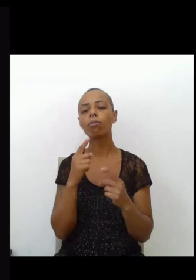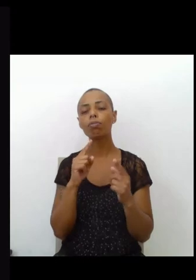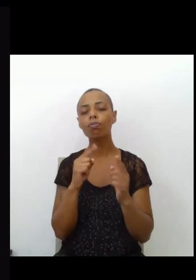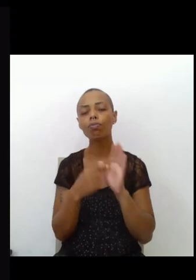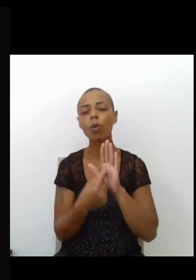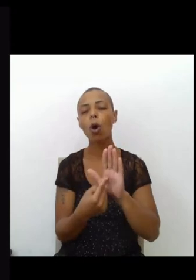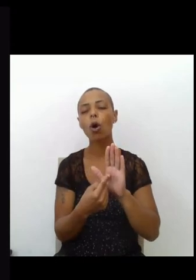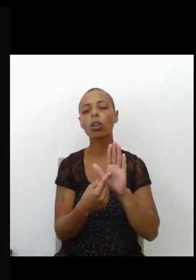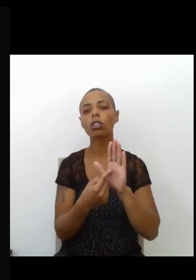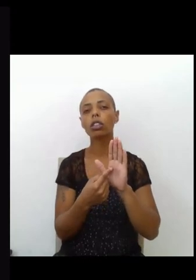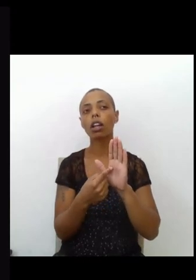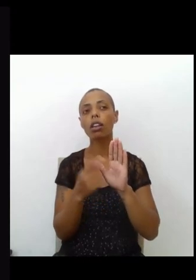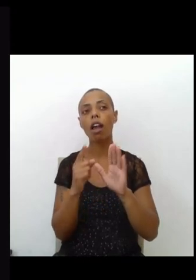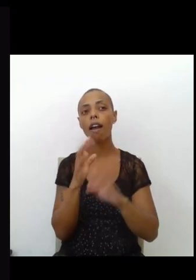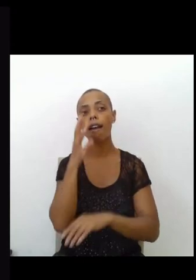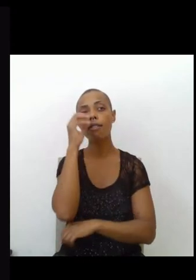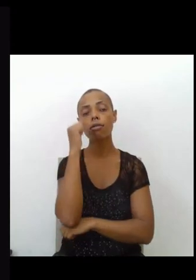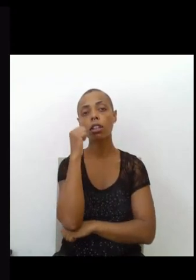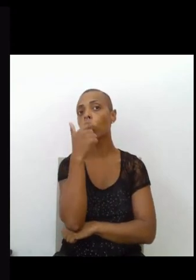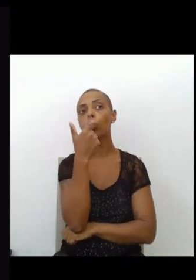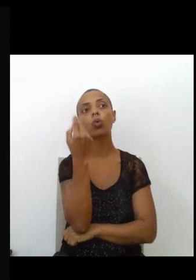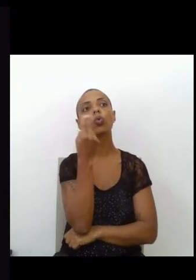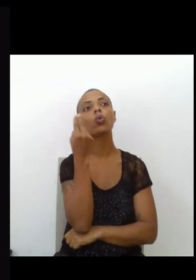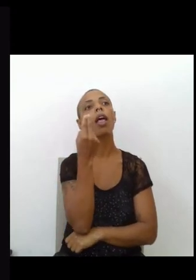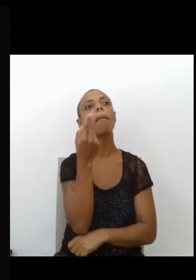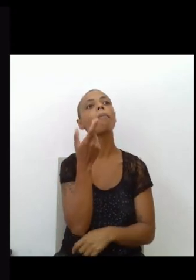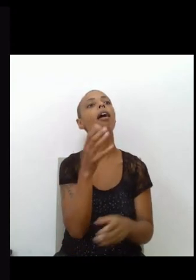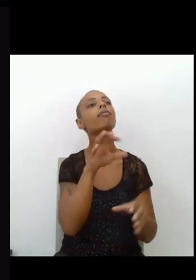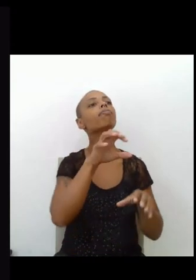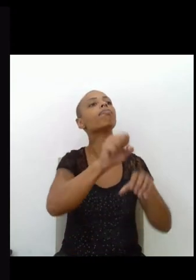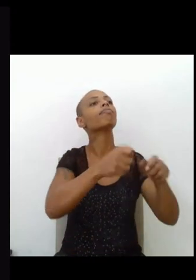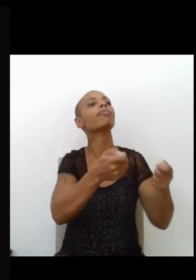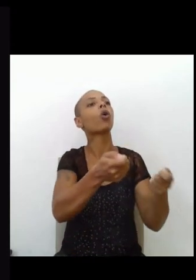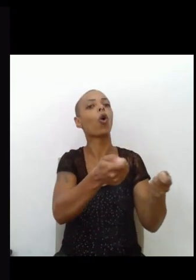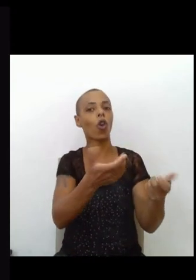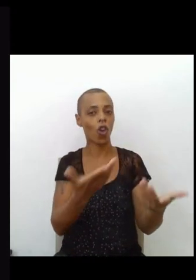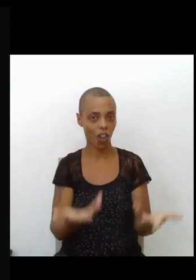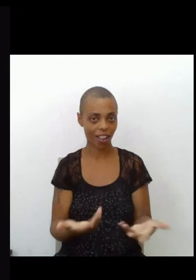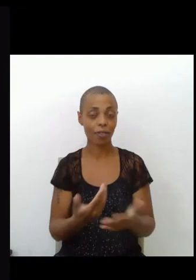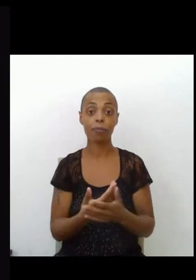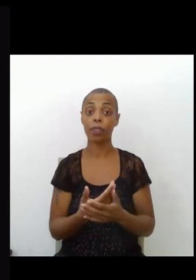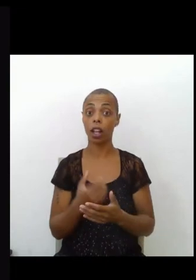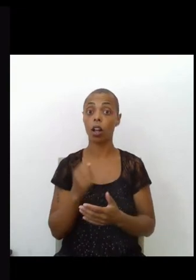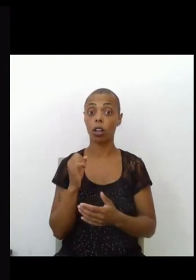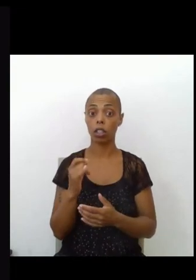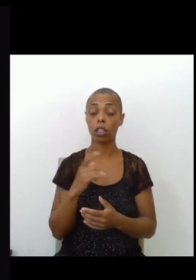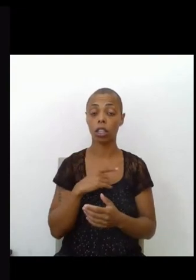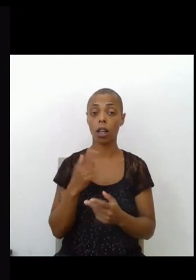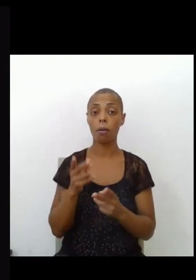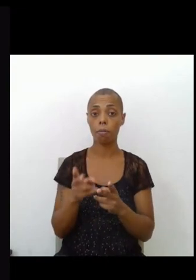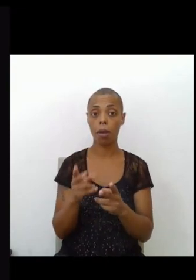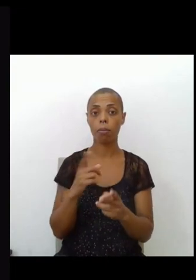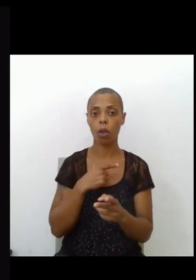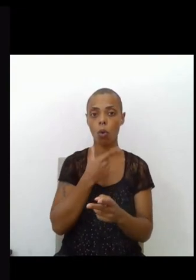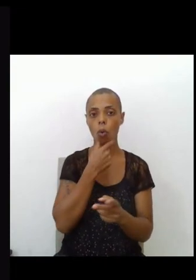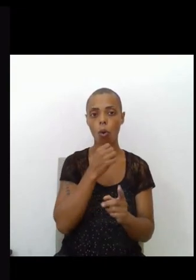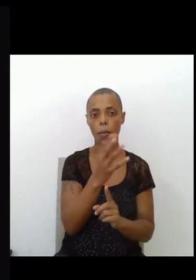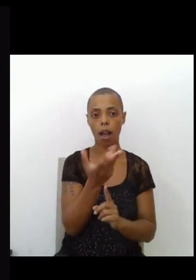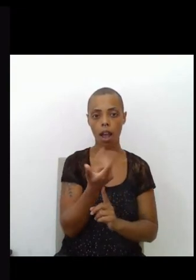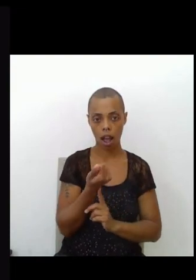to do this I make use of two black South African artists Visual and sound artists